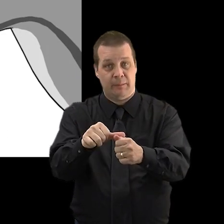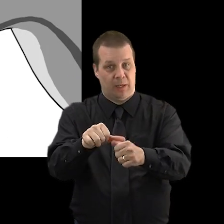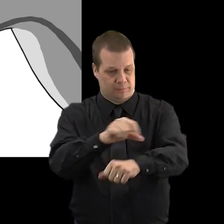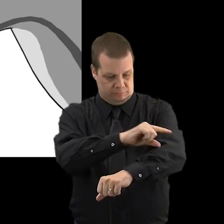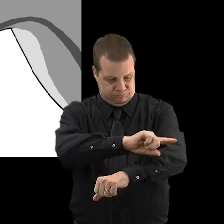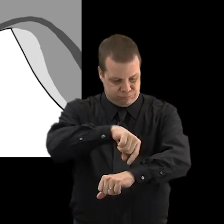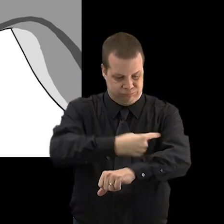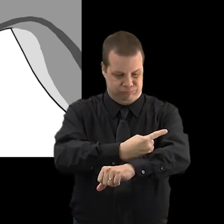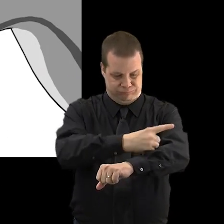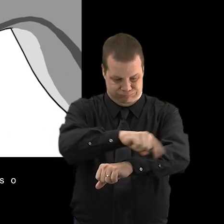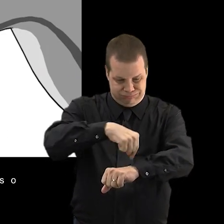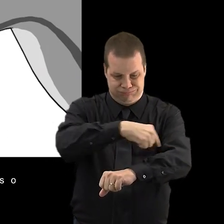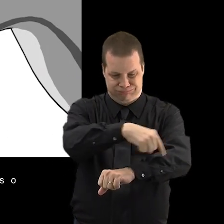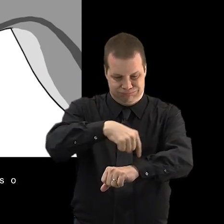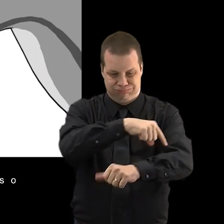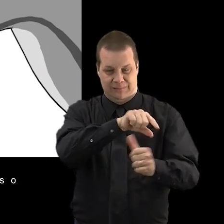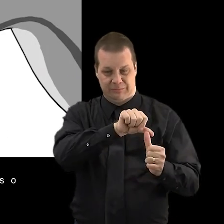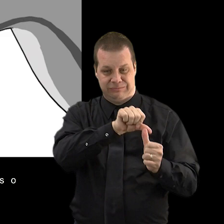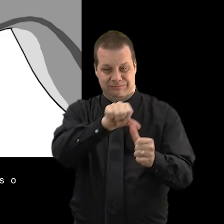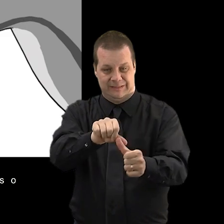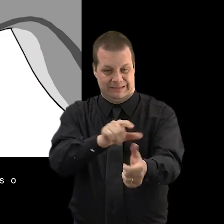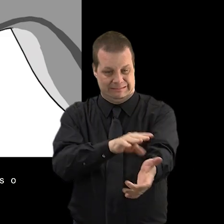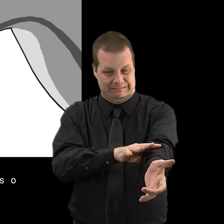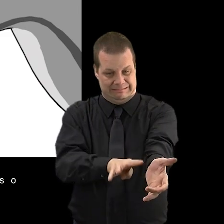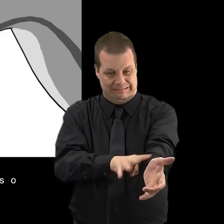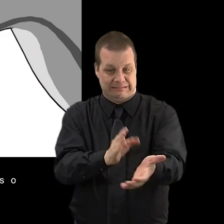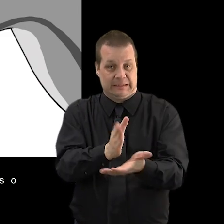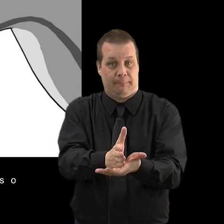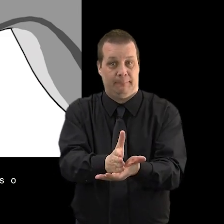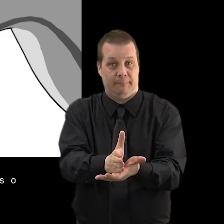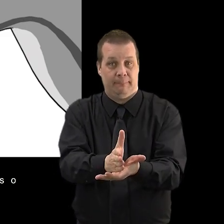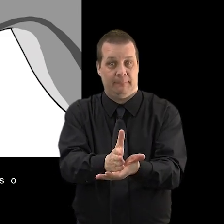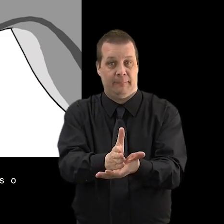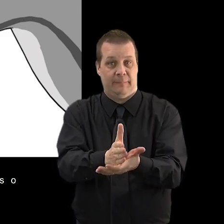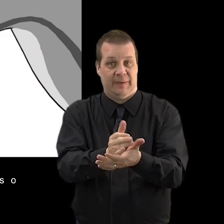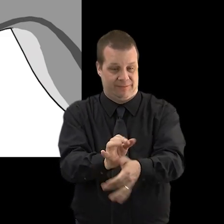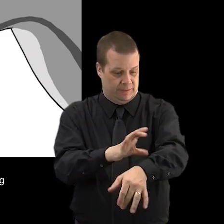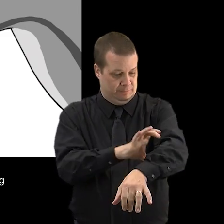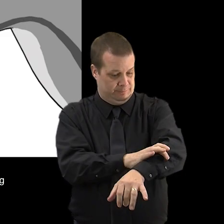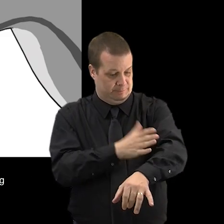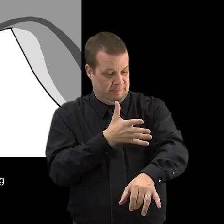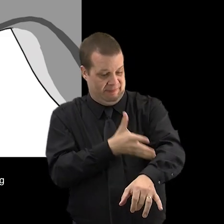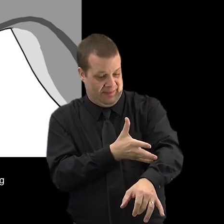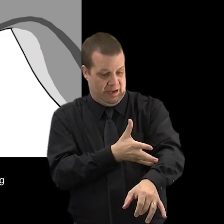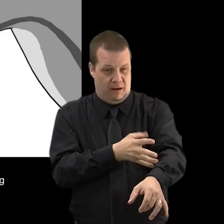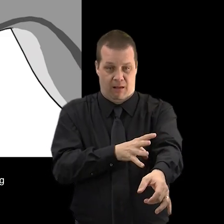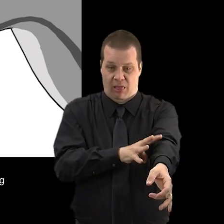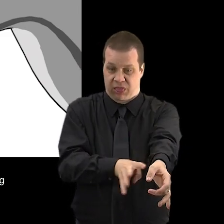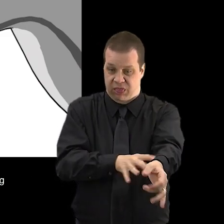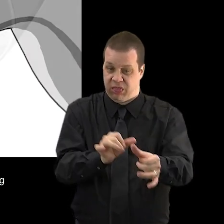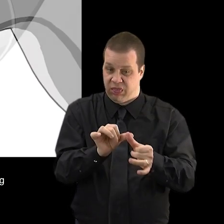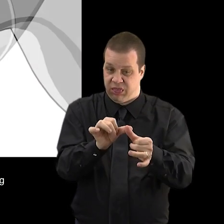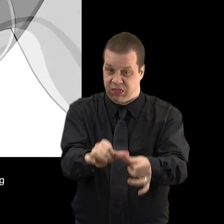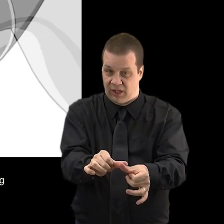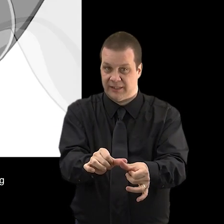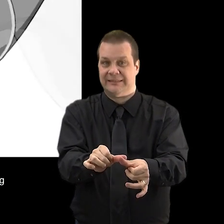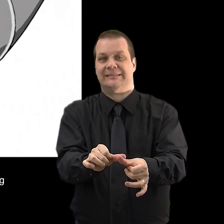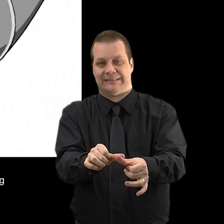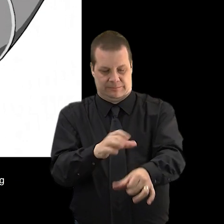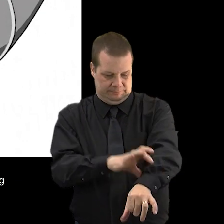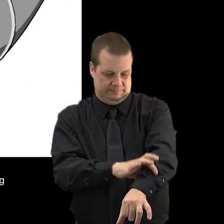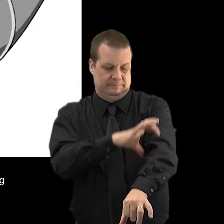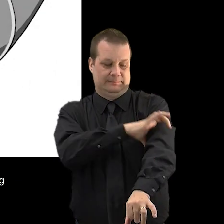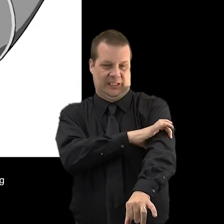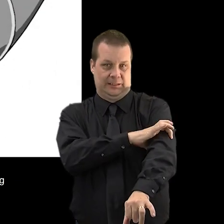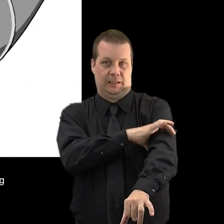bleeding stops. If it doesn't stop, add a second tourniquet closer to the torso, above the first tourniquet. Mistake